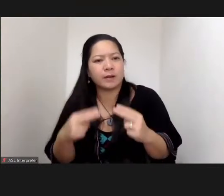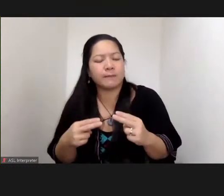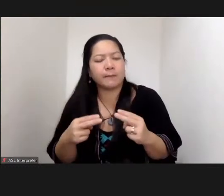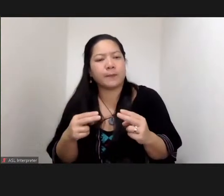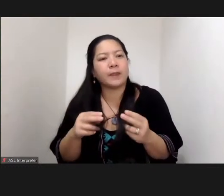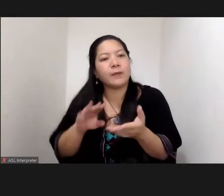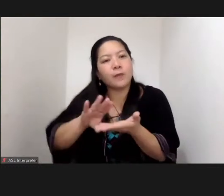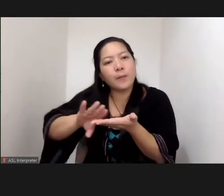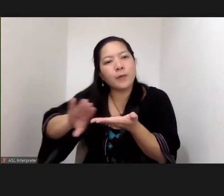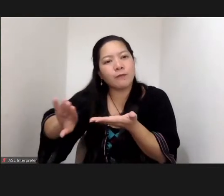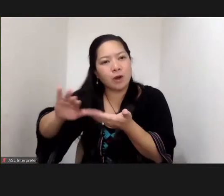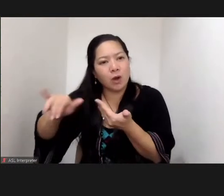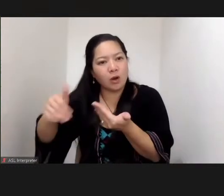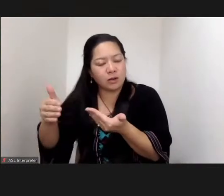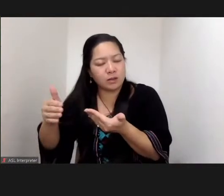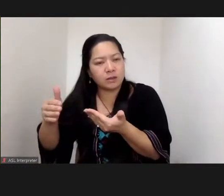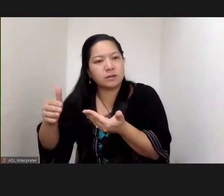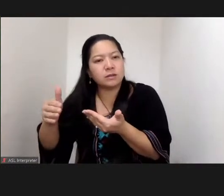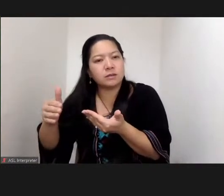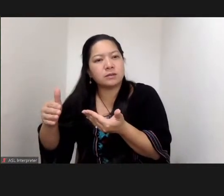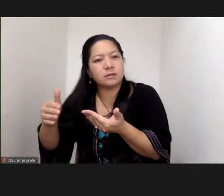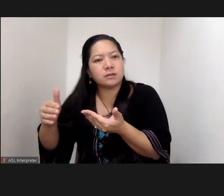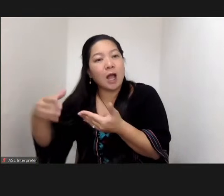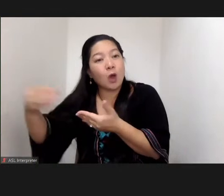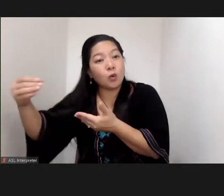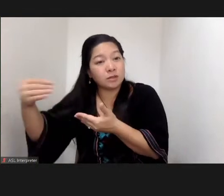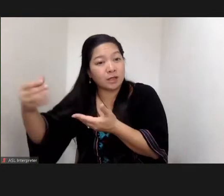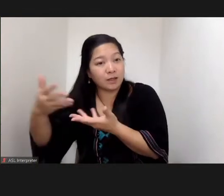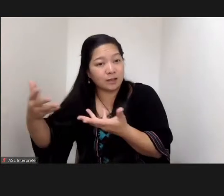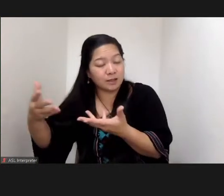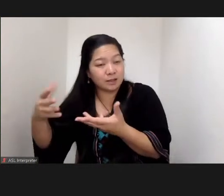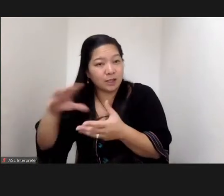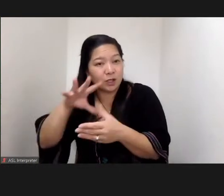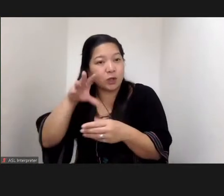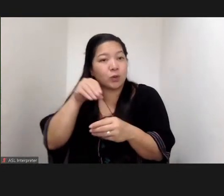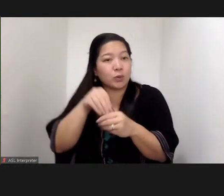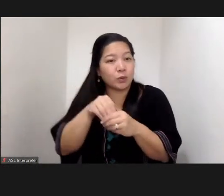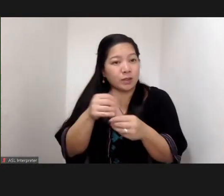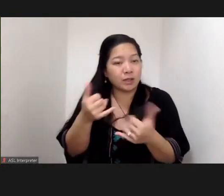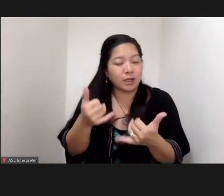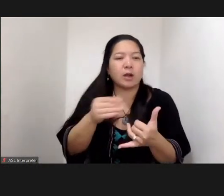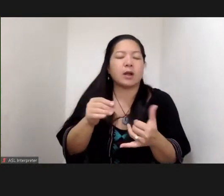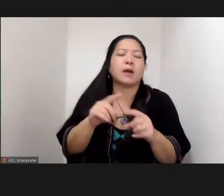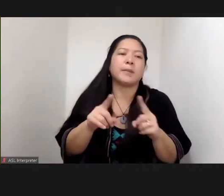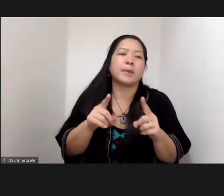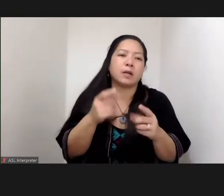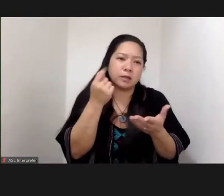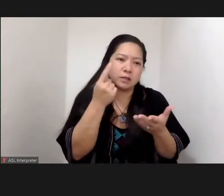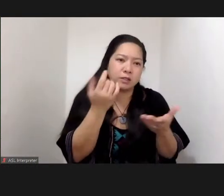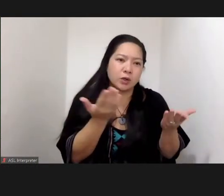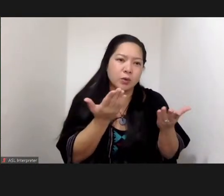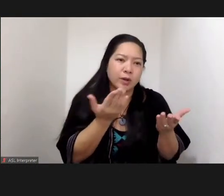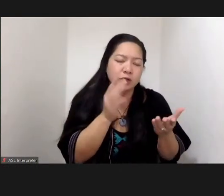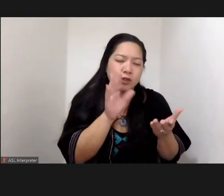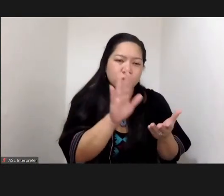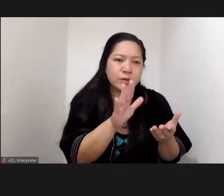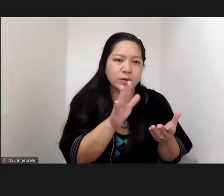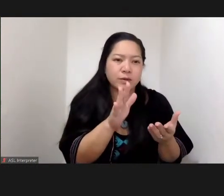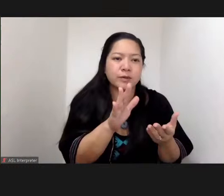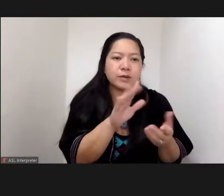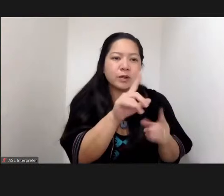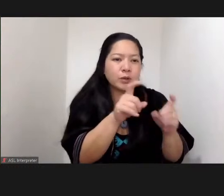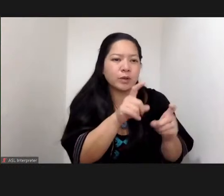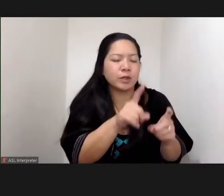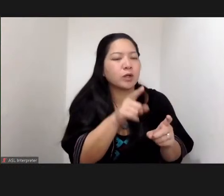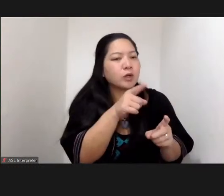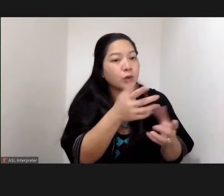external assets. That plan is in development as we come down. If I'm kind of understanding what you're getting at with the question is you